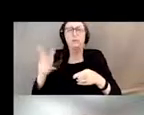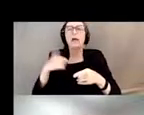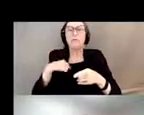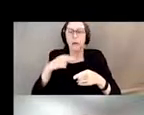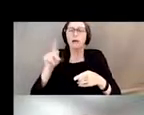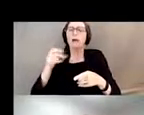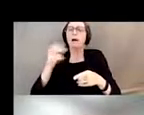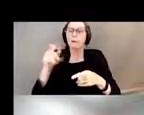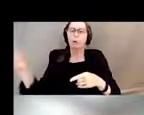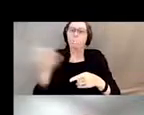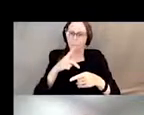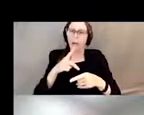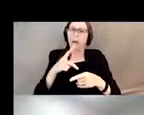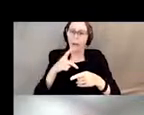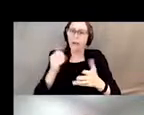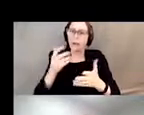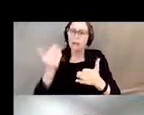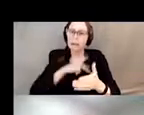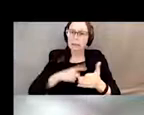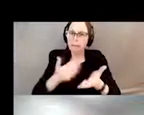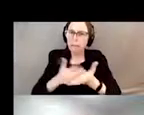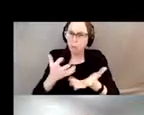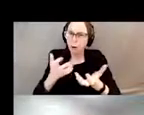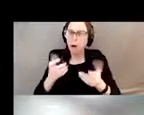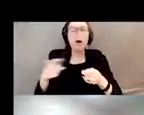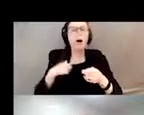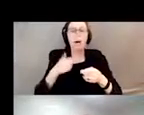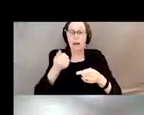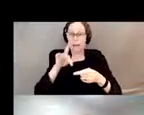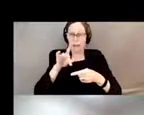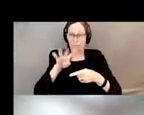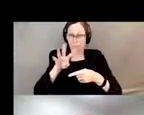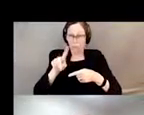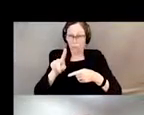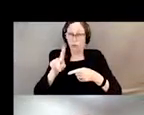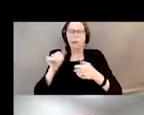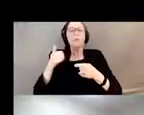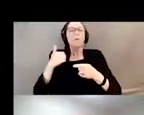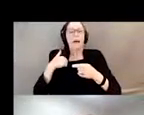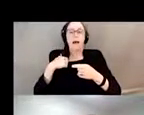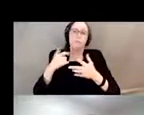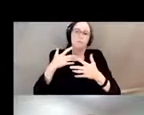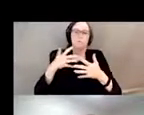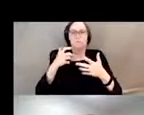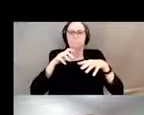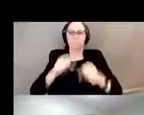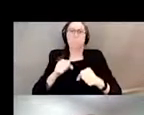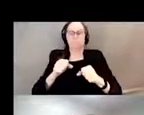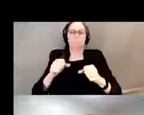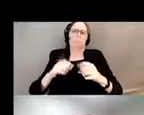out of exile and be king again. And so in 1841, you have a nationwide insurgency break out.